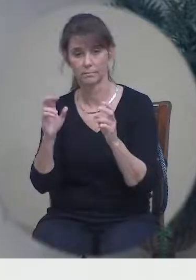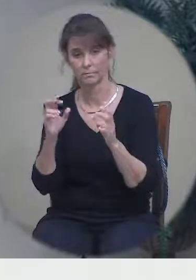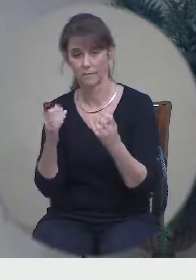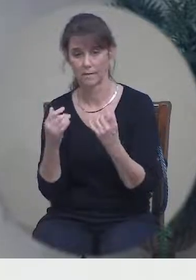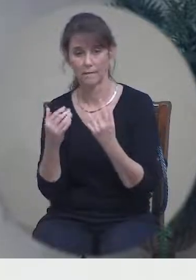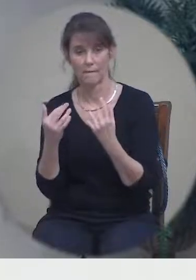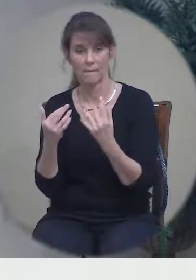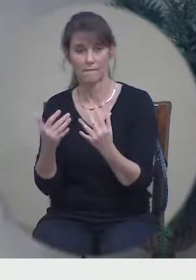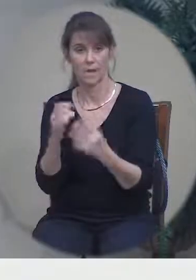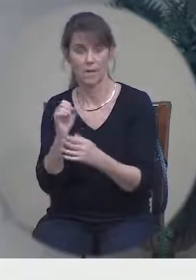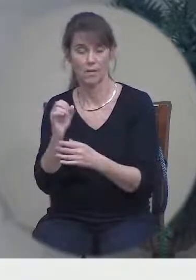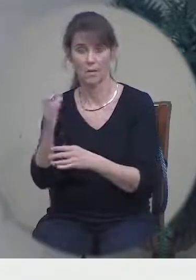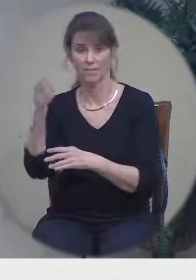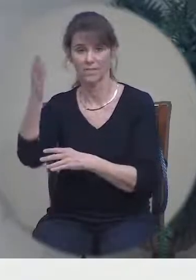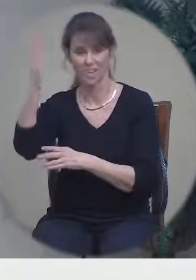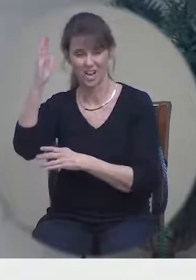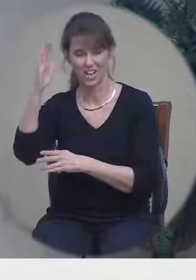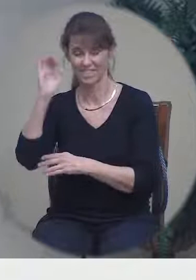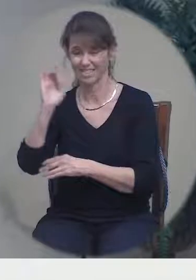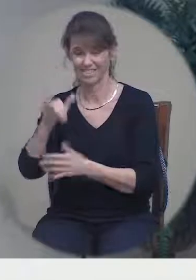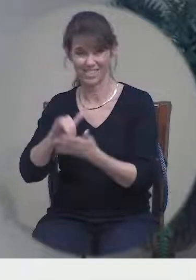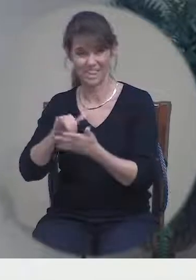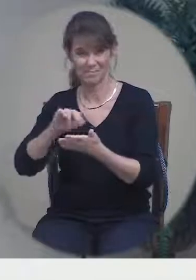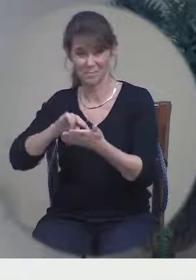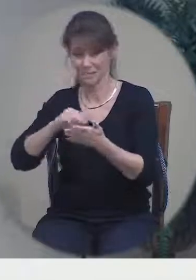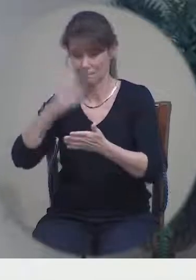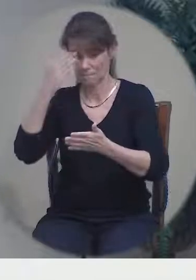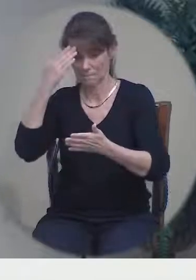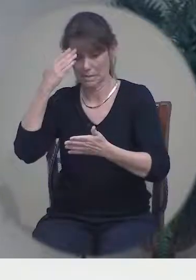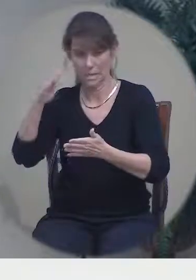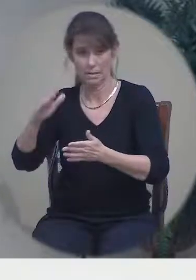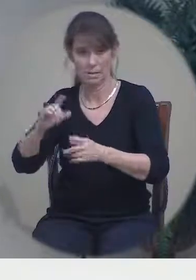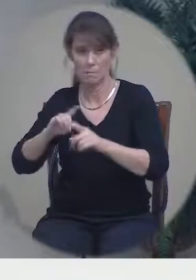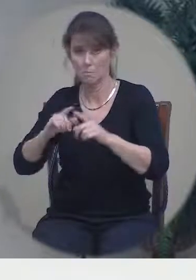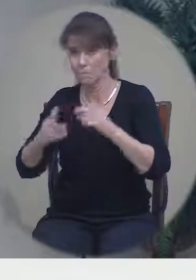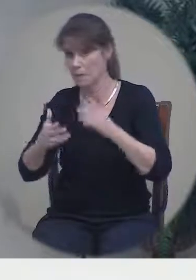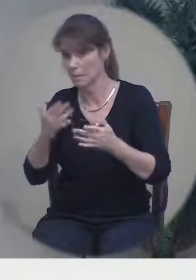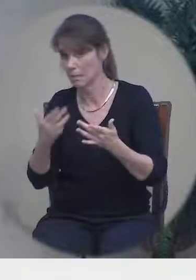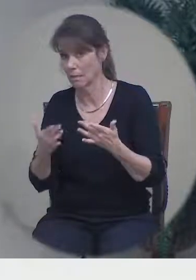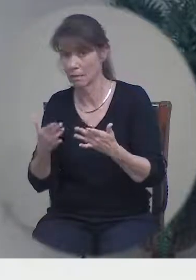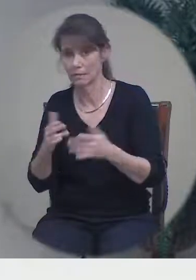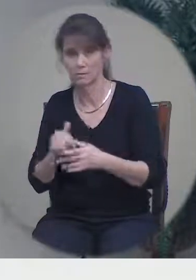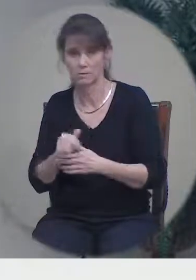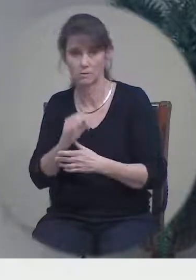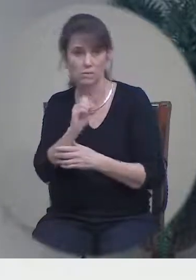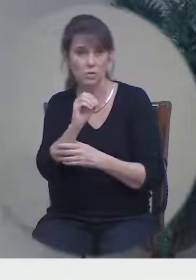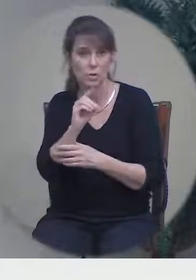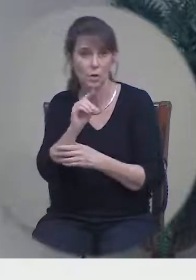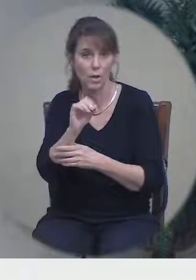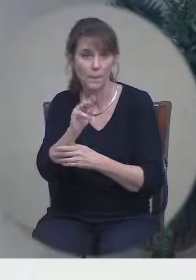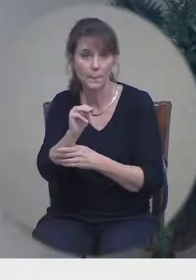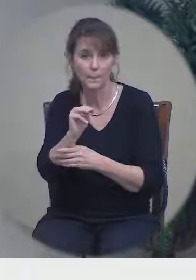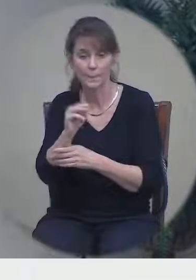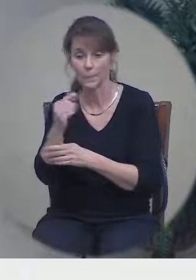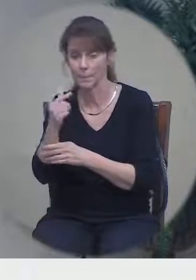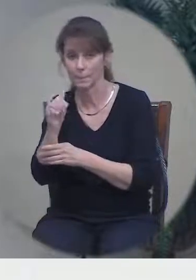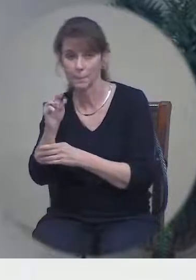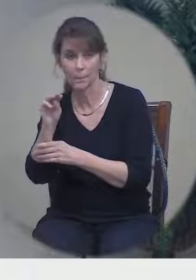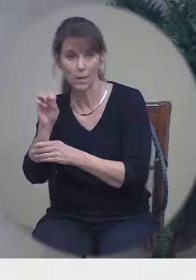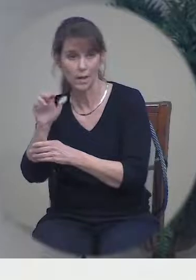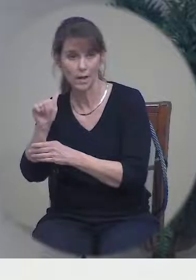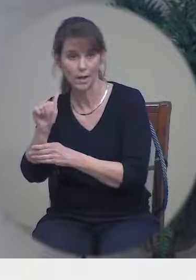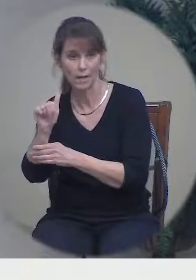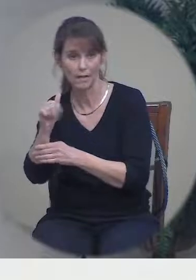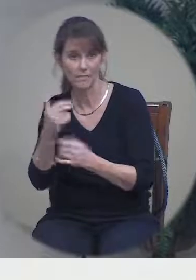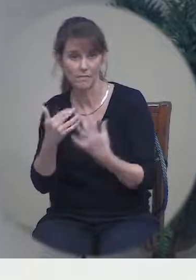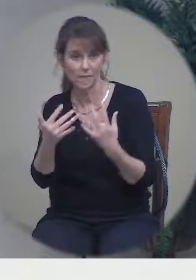Some people say it was like the fire and brimstone that fell on Sodom and Gomorrah. I have more of a hard time with that because this